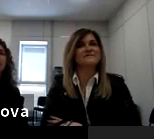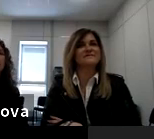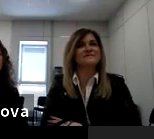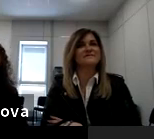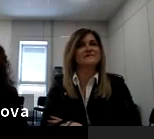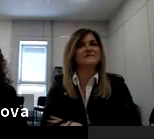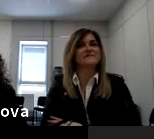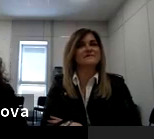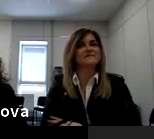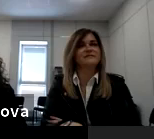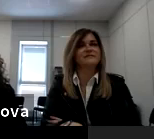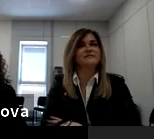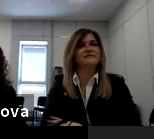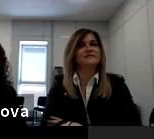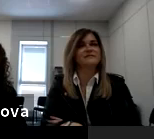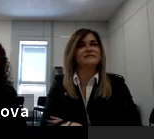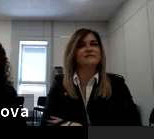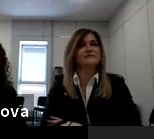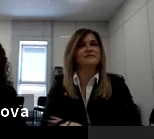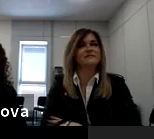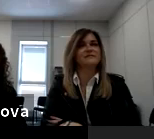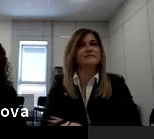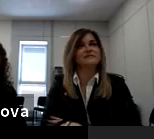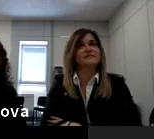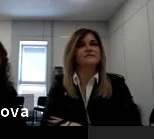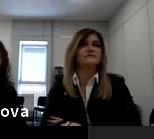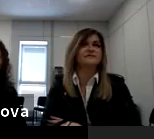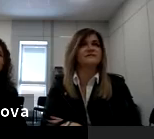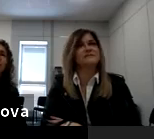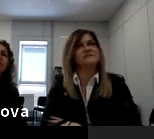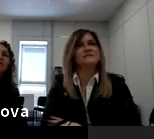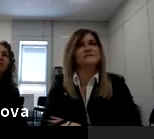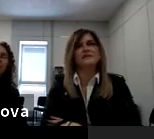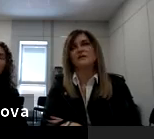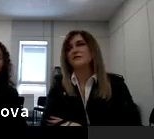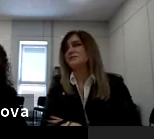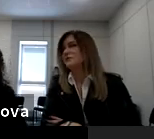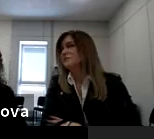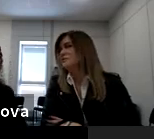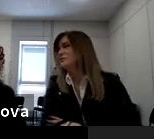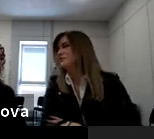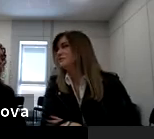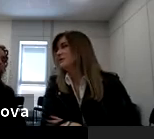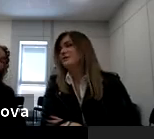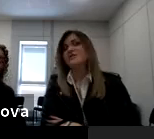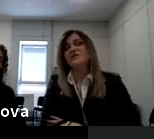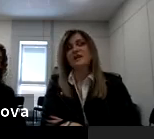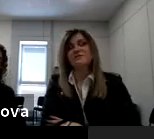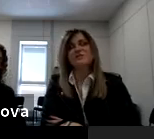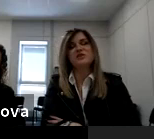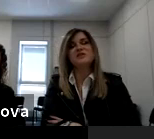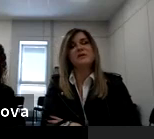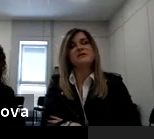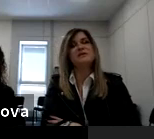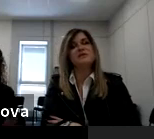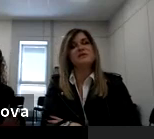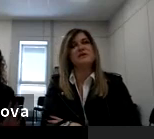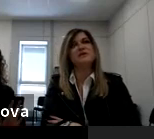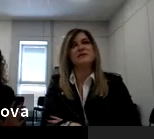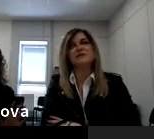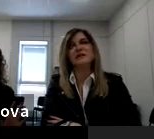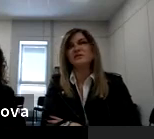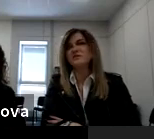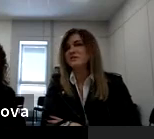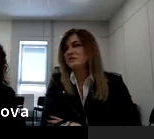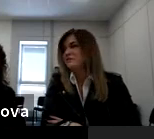is our new luminaire Edge. It is used. Not already new. Not already Time new. is just passing very